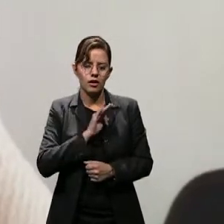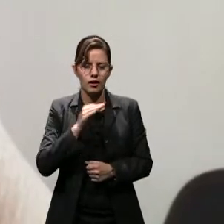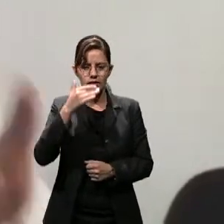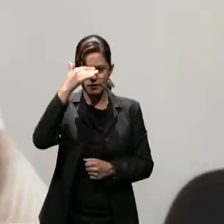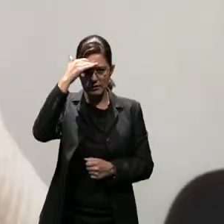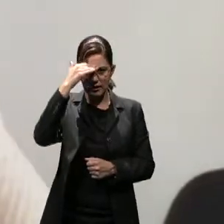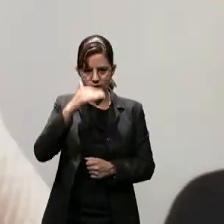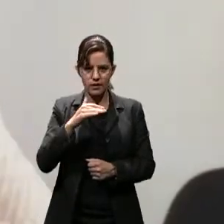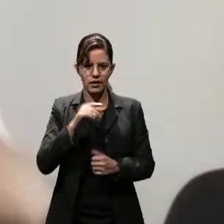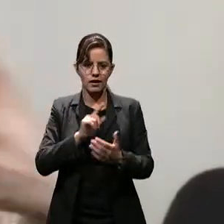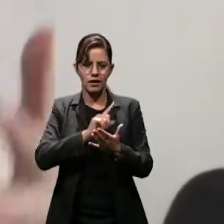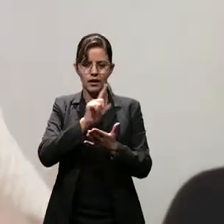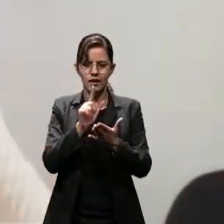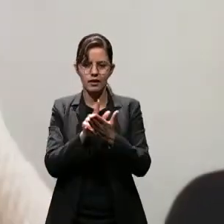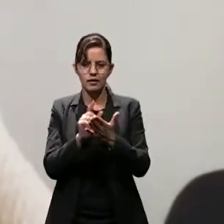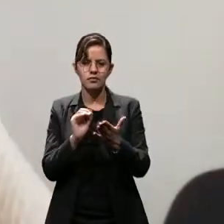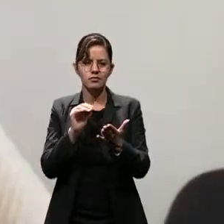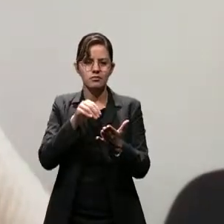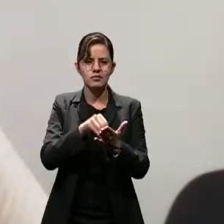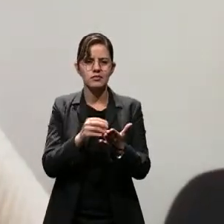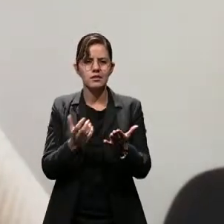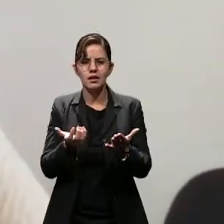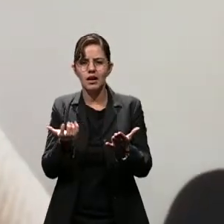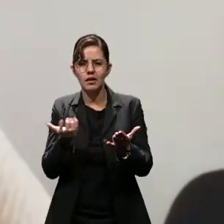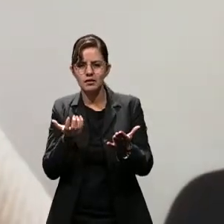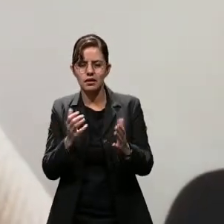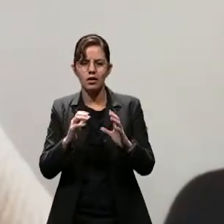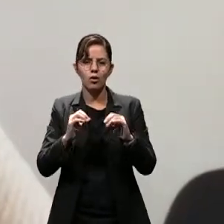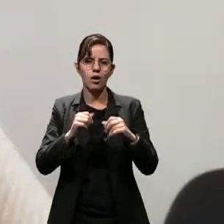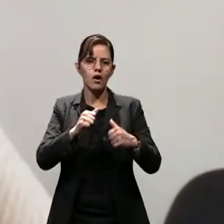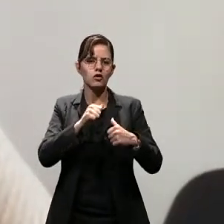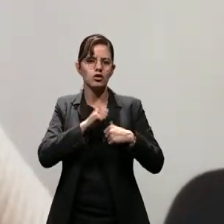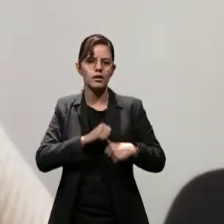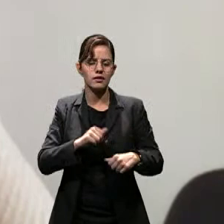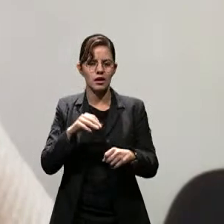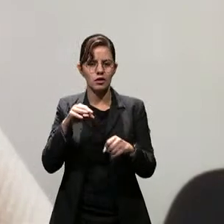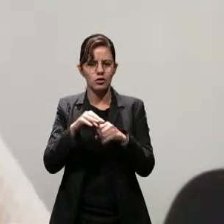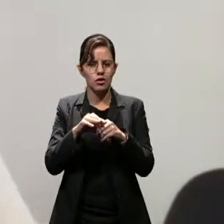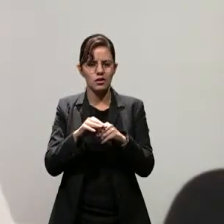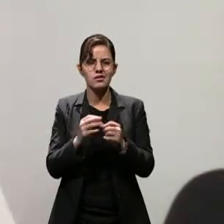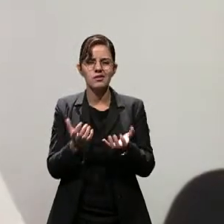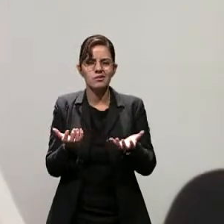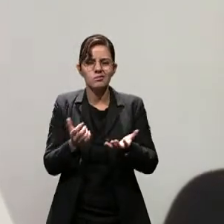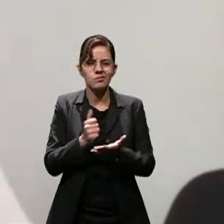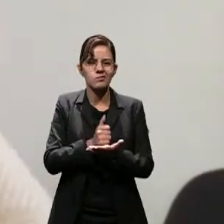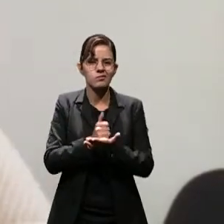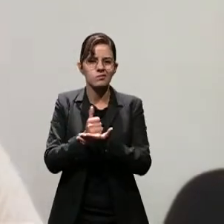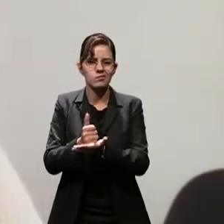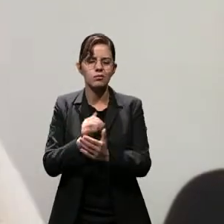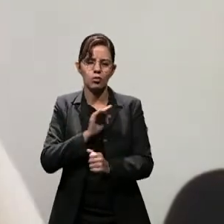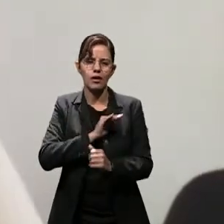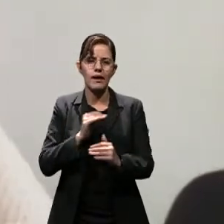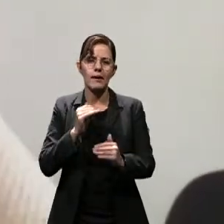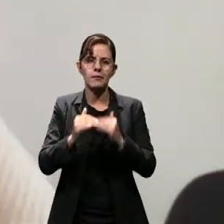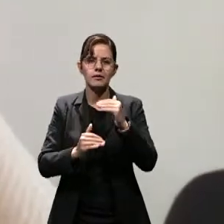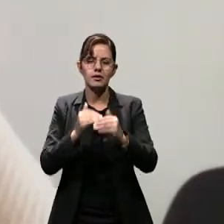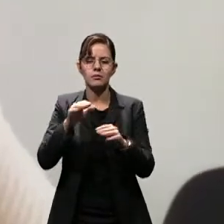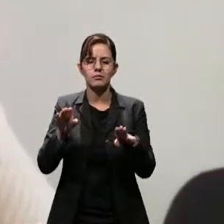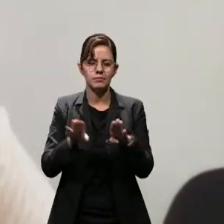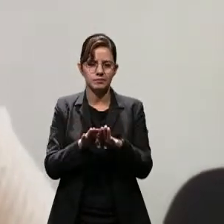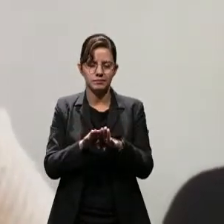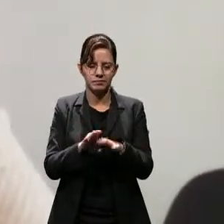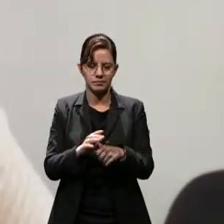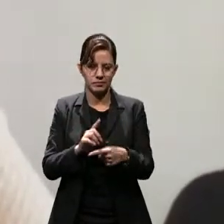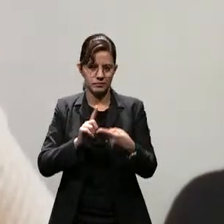what should we do from the side of the legal authorities in order to increase parity. In the